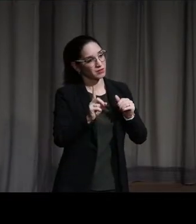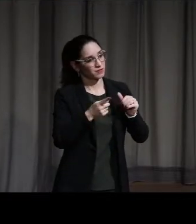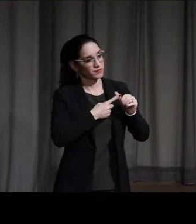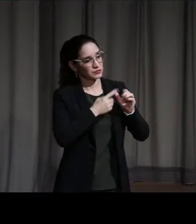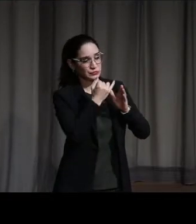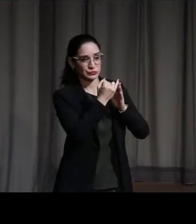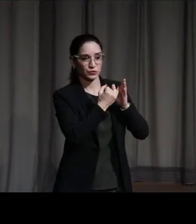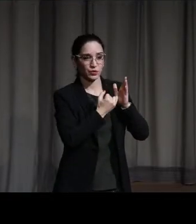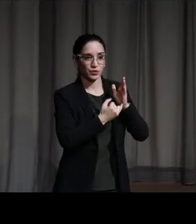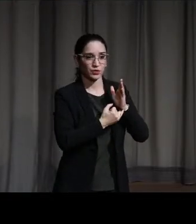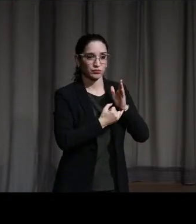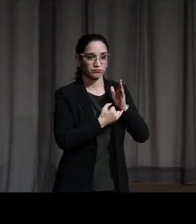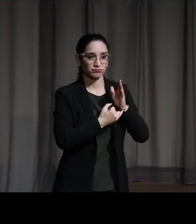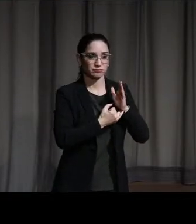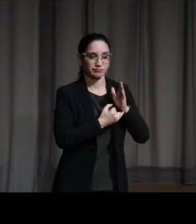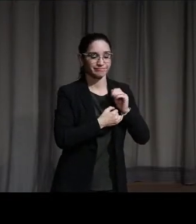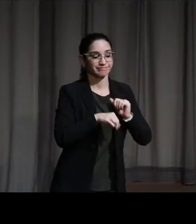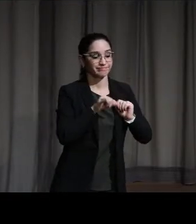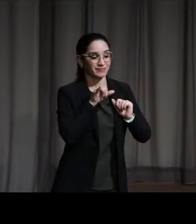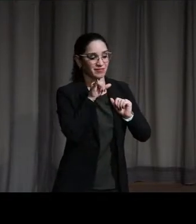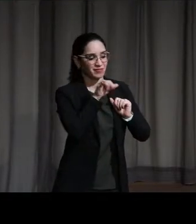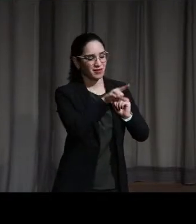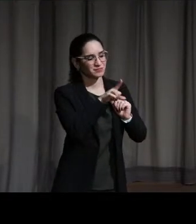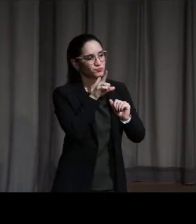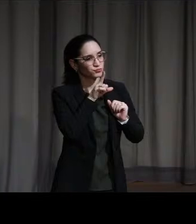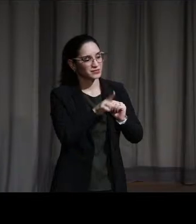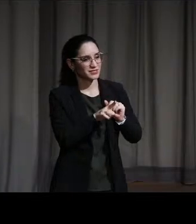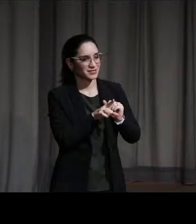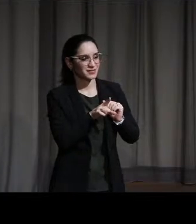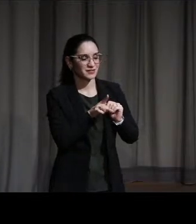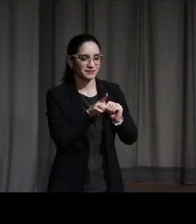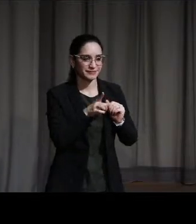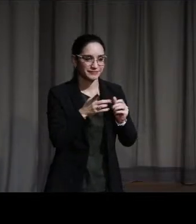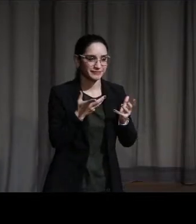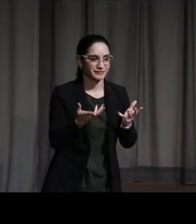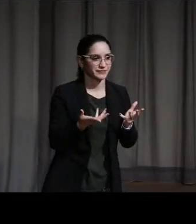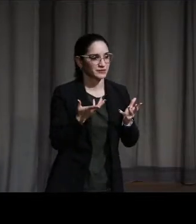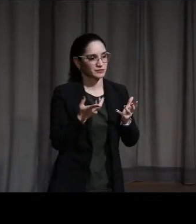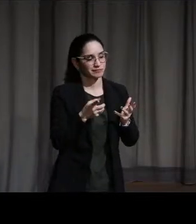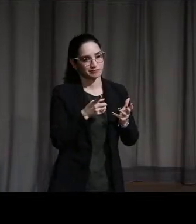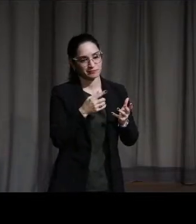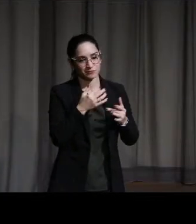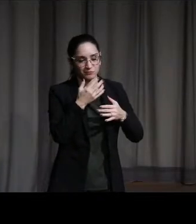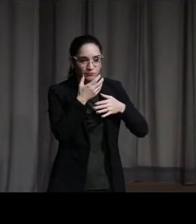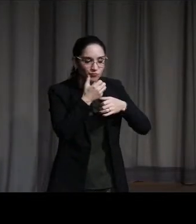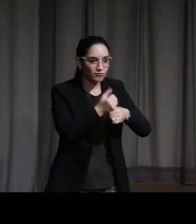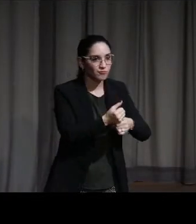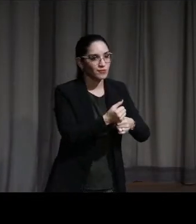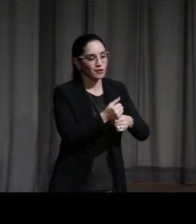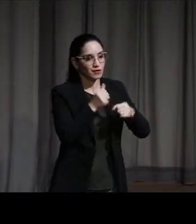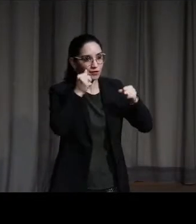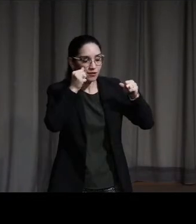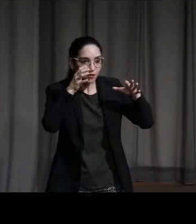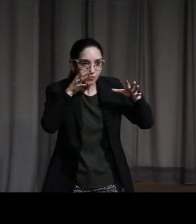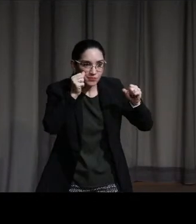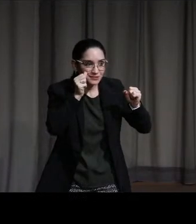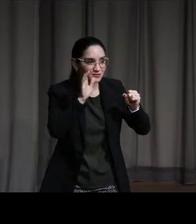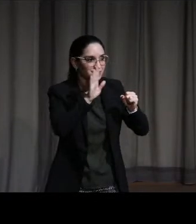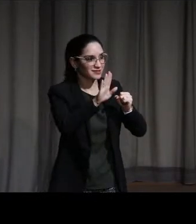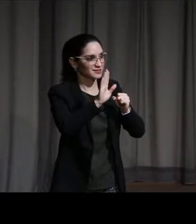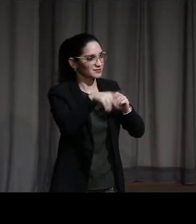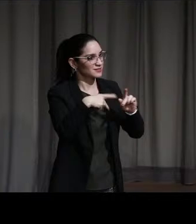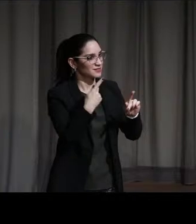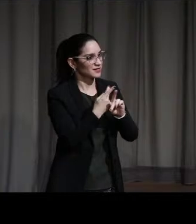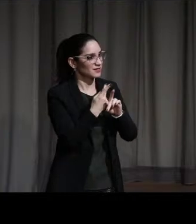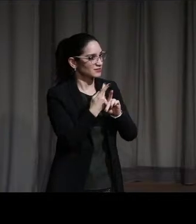work, I am just really impressed with this work because